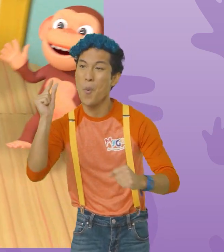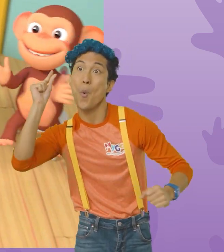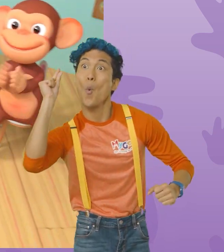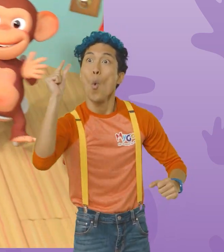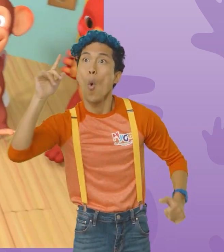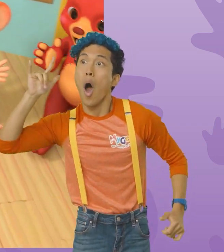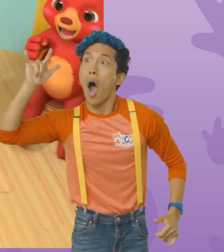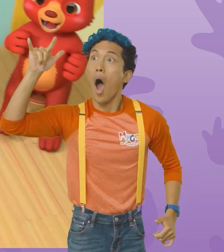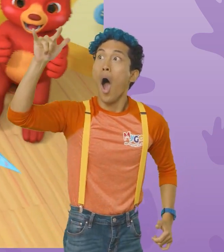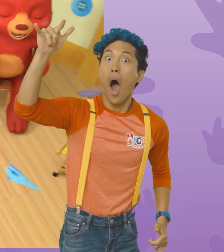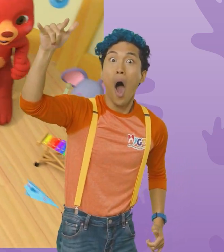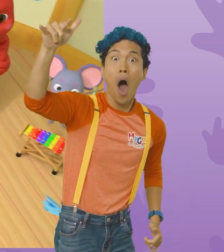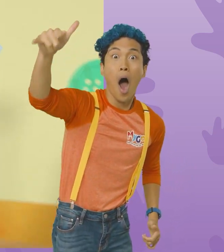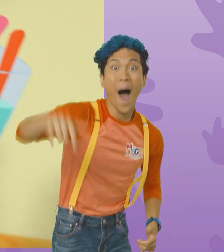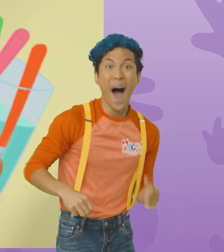Wow!